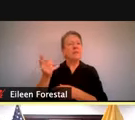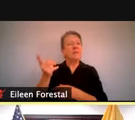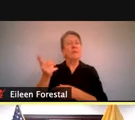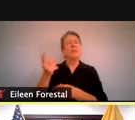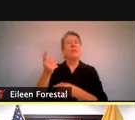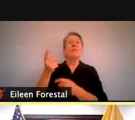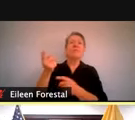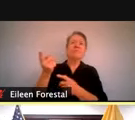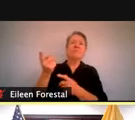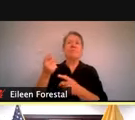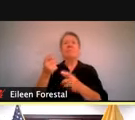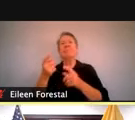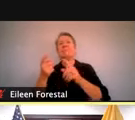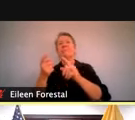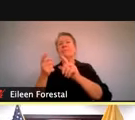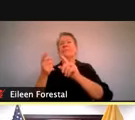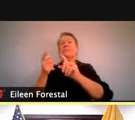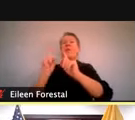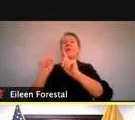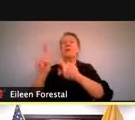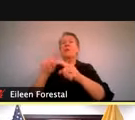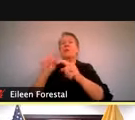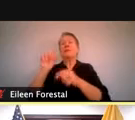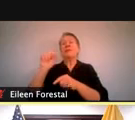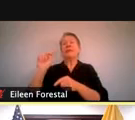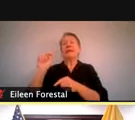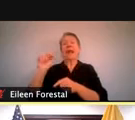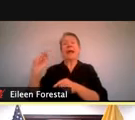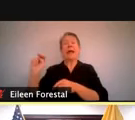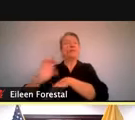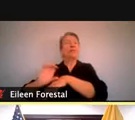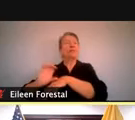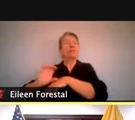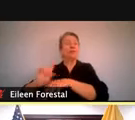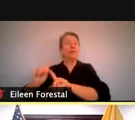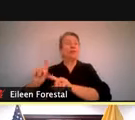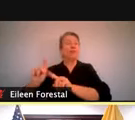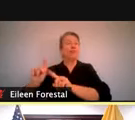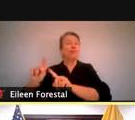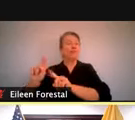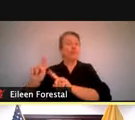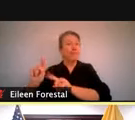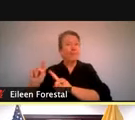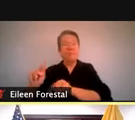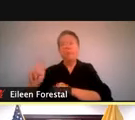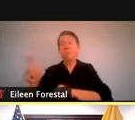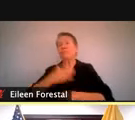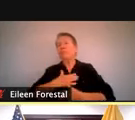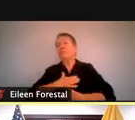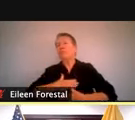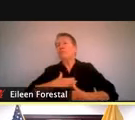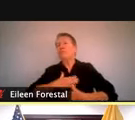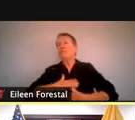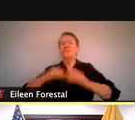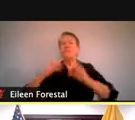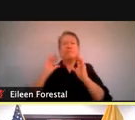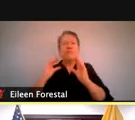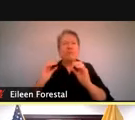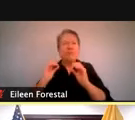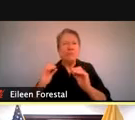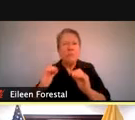well. But no matter where she taught, she instilled in her students a lifetime love of learning. As much as she loved